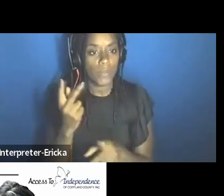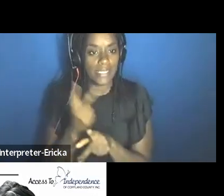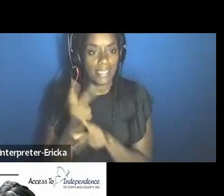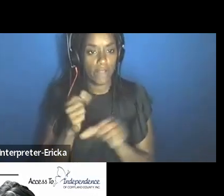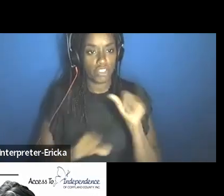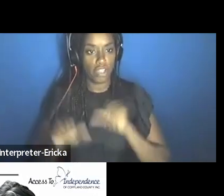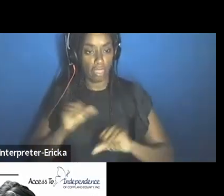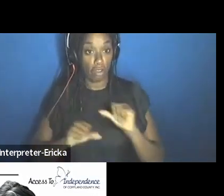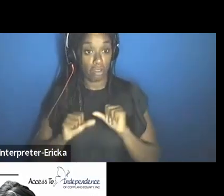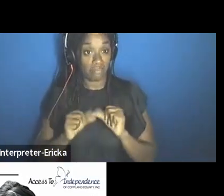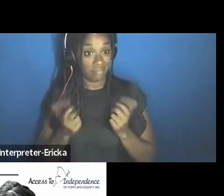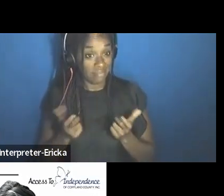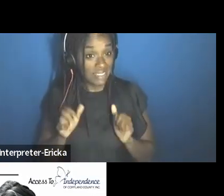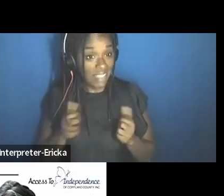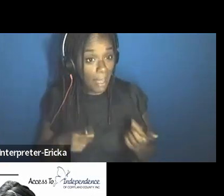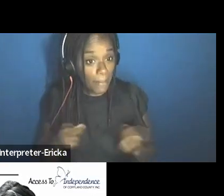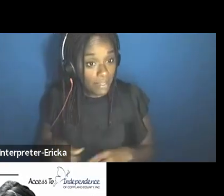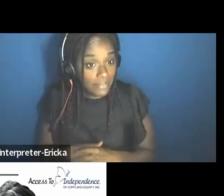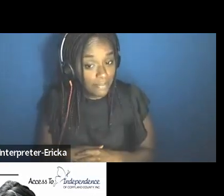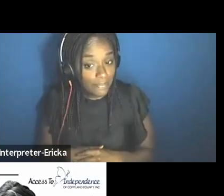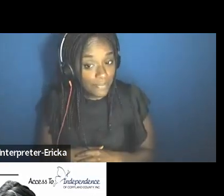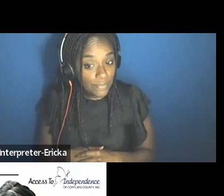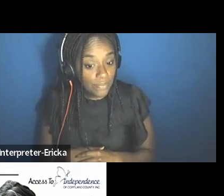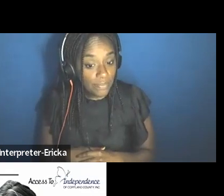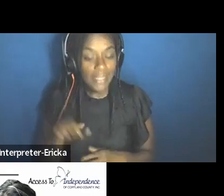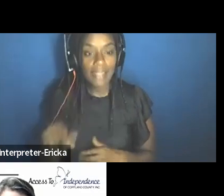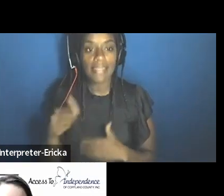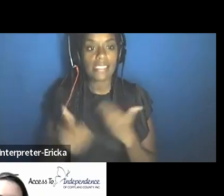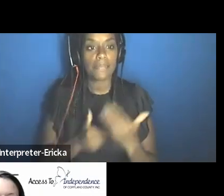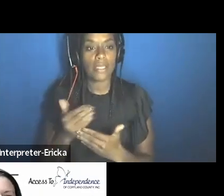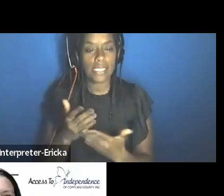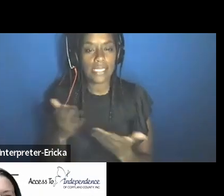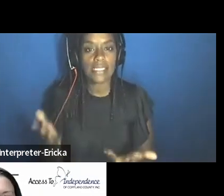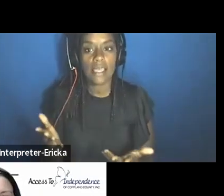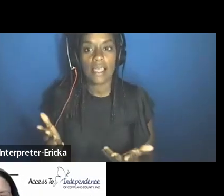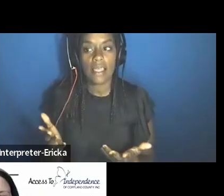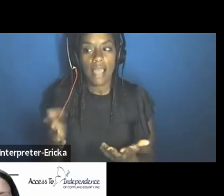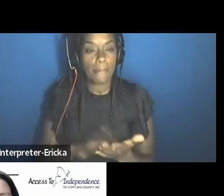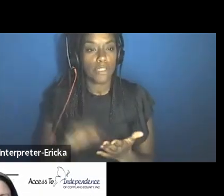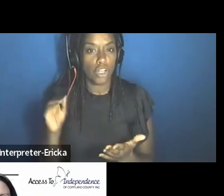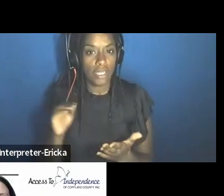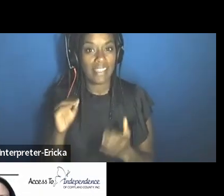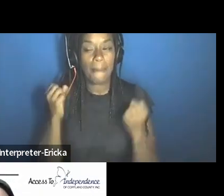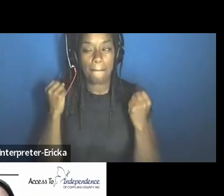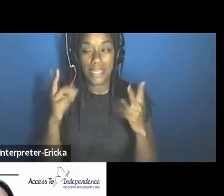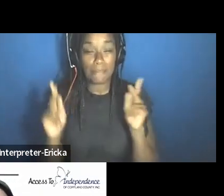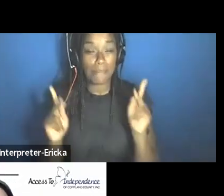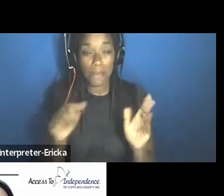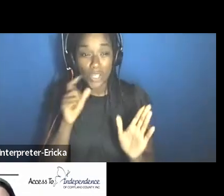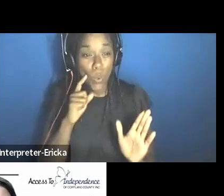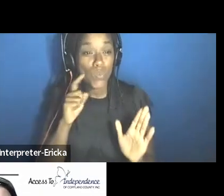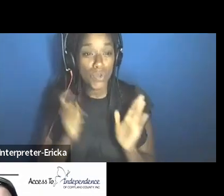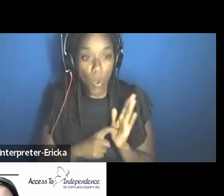And what I'm learning from this process is there's a lot of people that just don't see what needs to be done, right? And